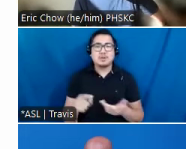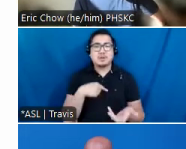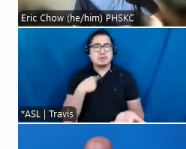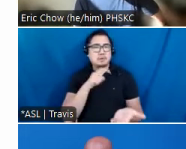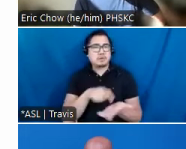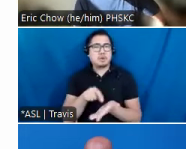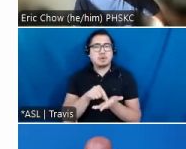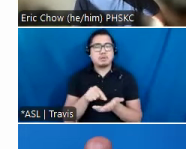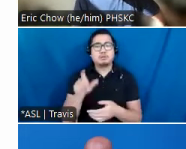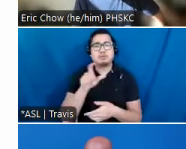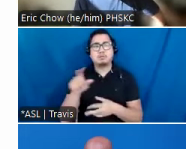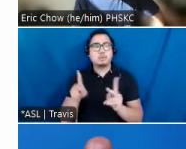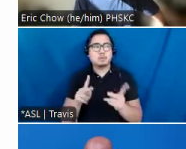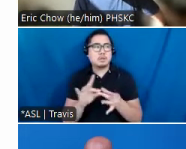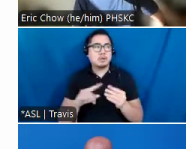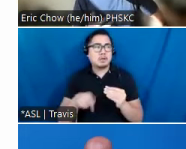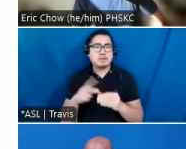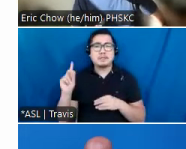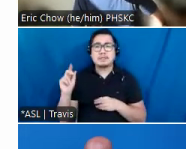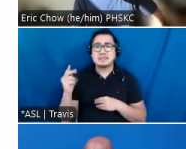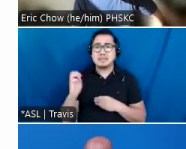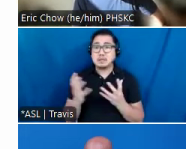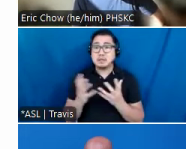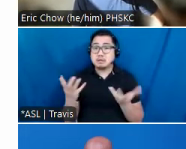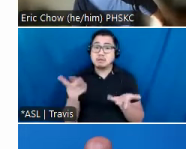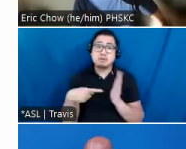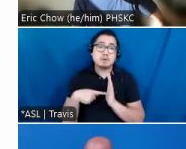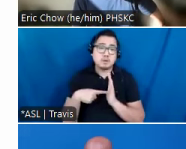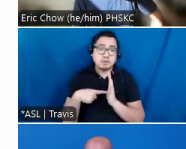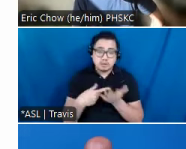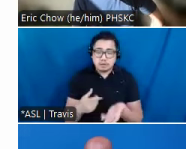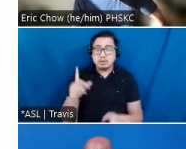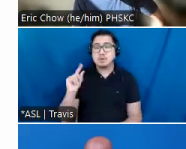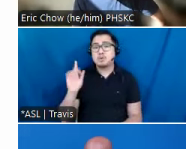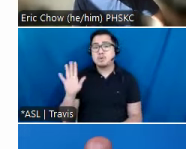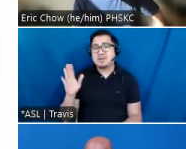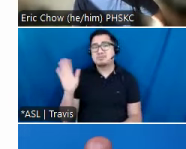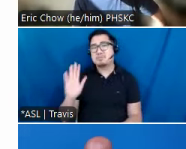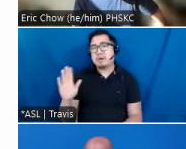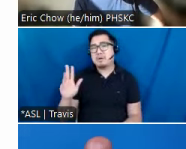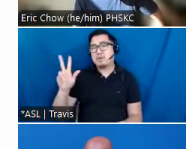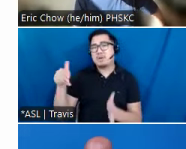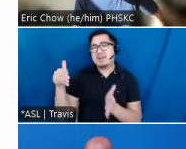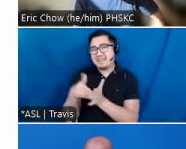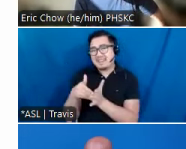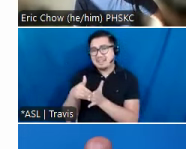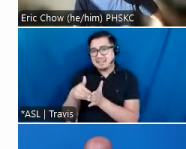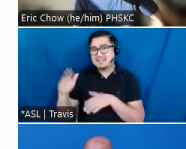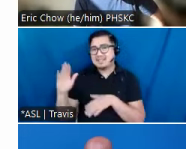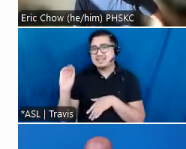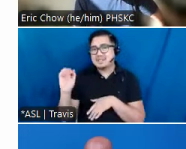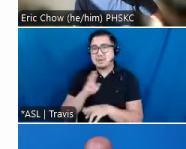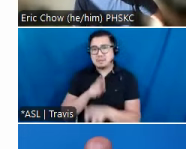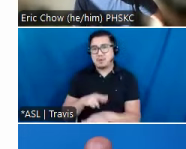People have been talking about dengue quite a bit. Well, in 2024, we've had about 3,000 dengue cases reported